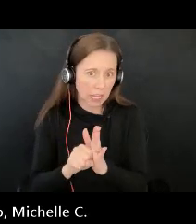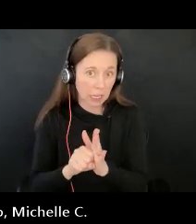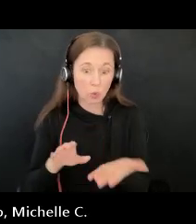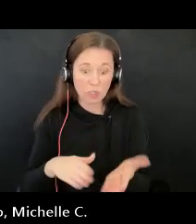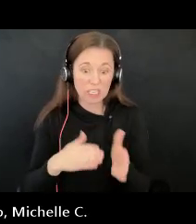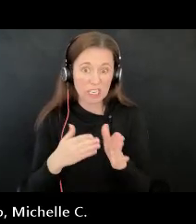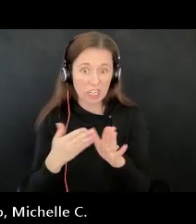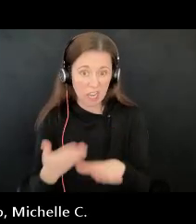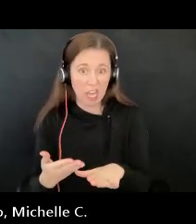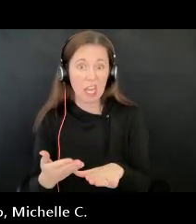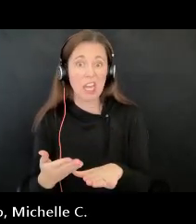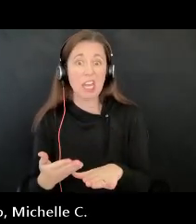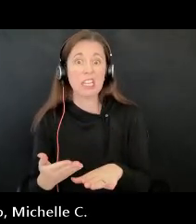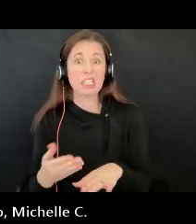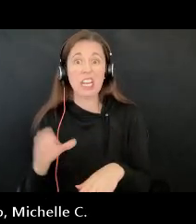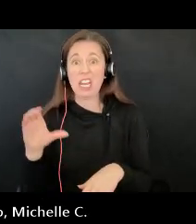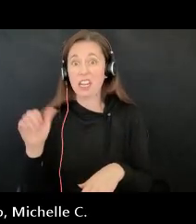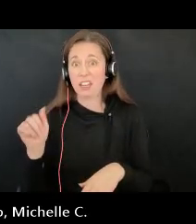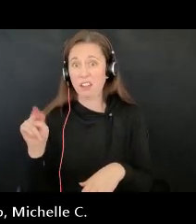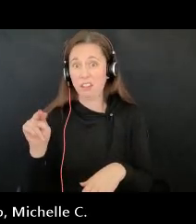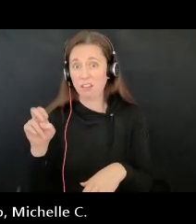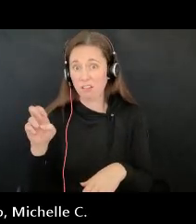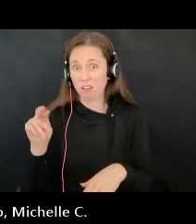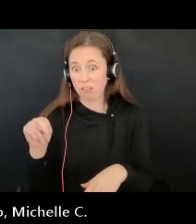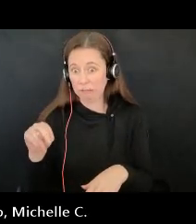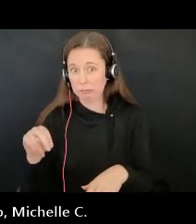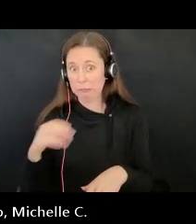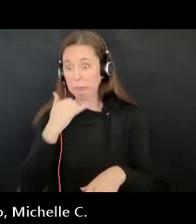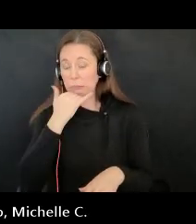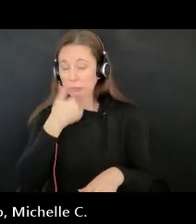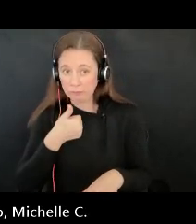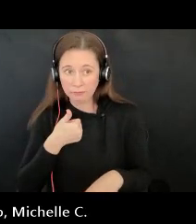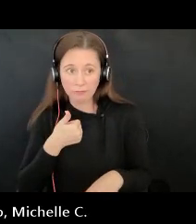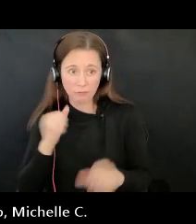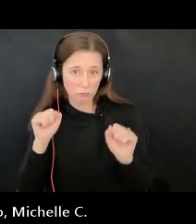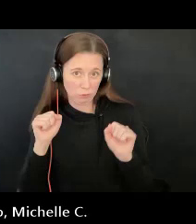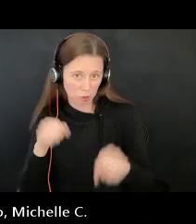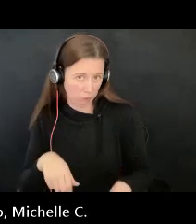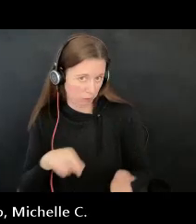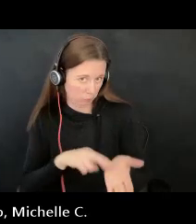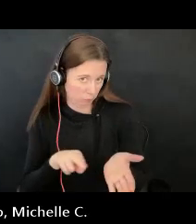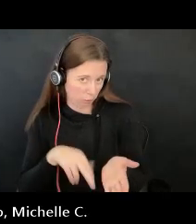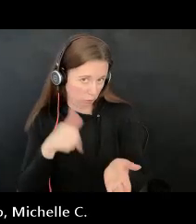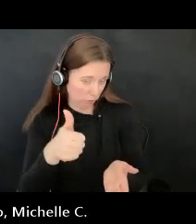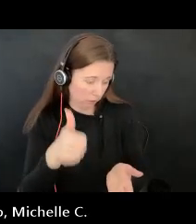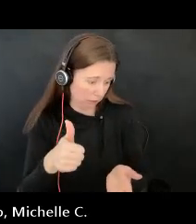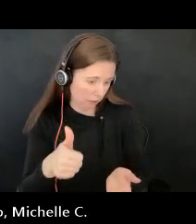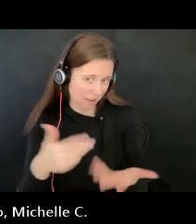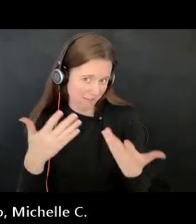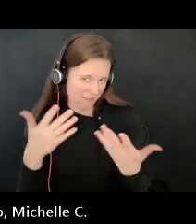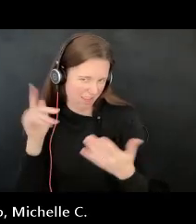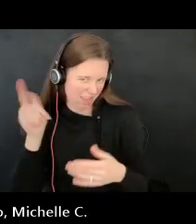which is kind of crazy. So if you're a big history buff, you can look up the history of the Upshurs in Virginia after this.